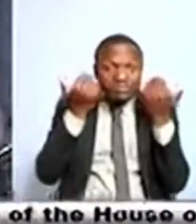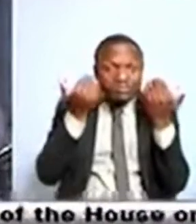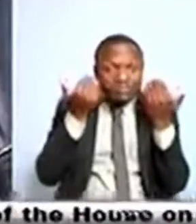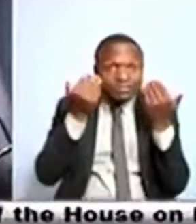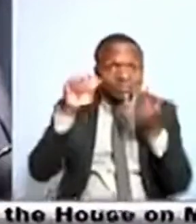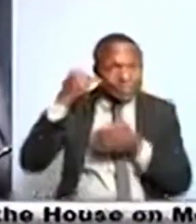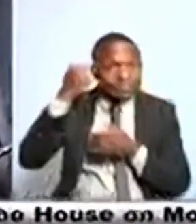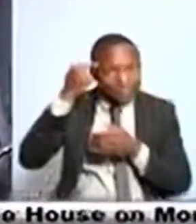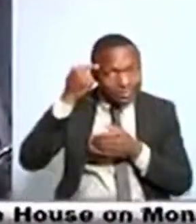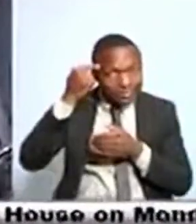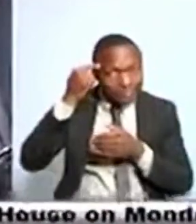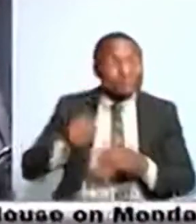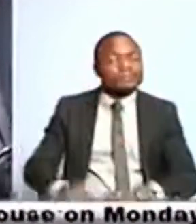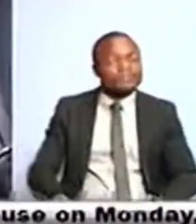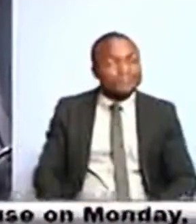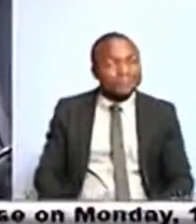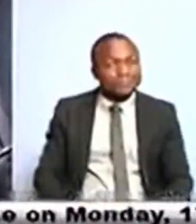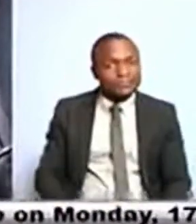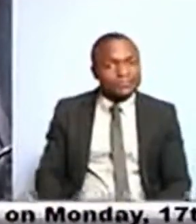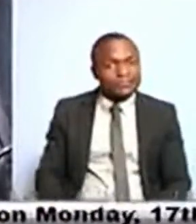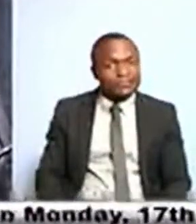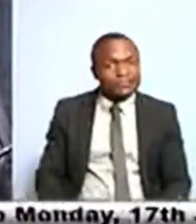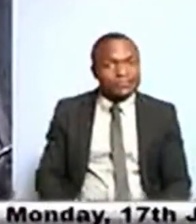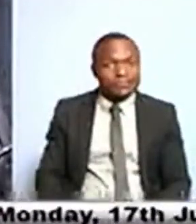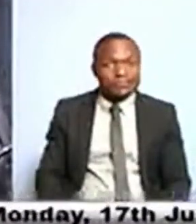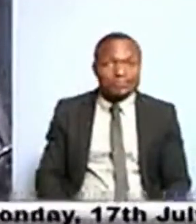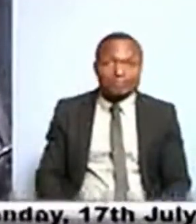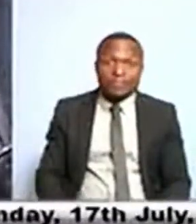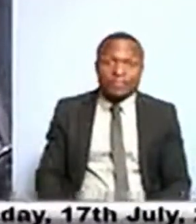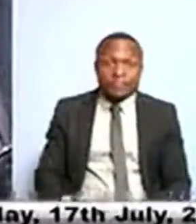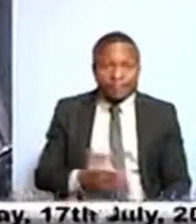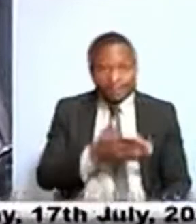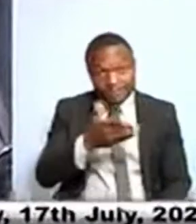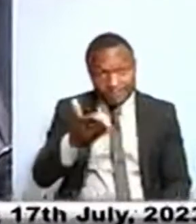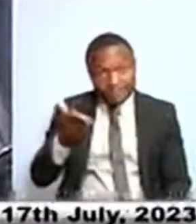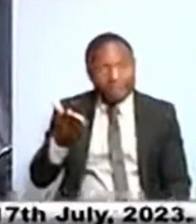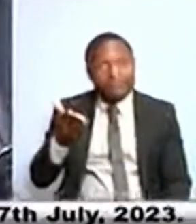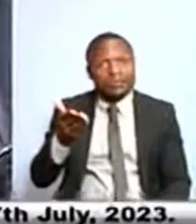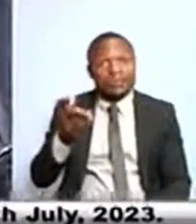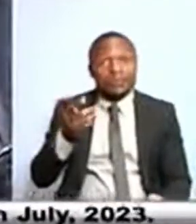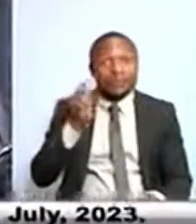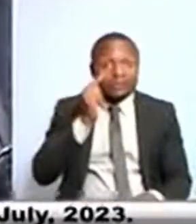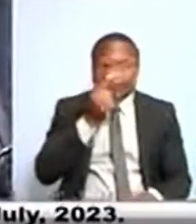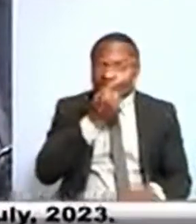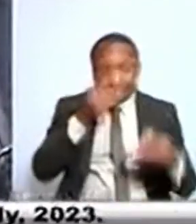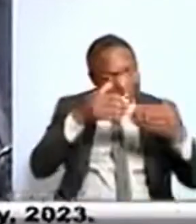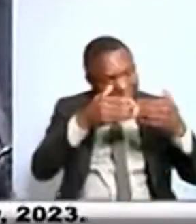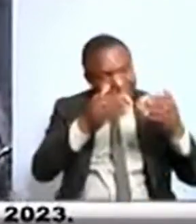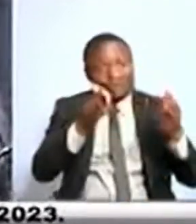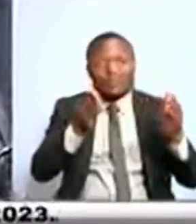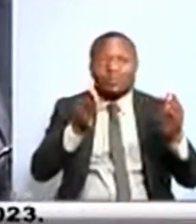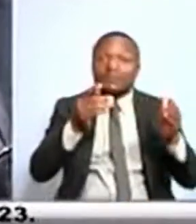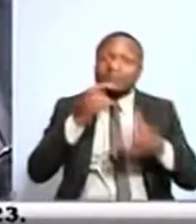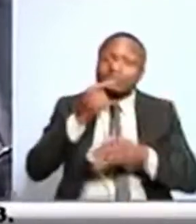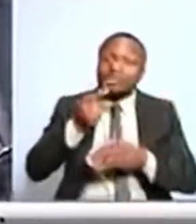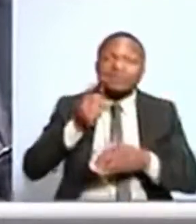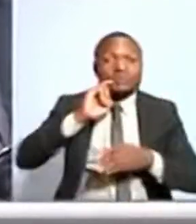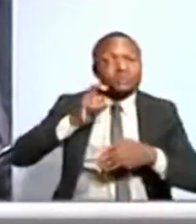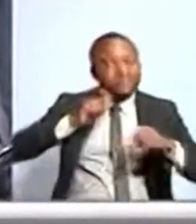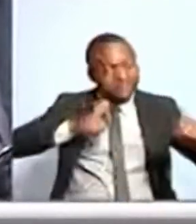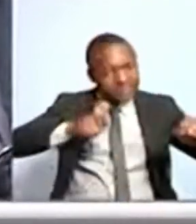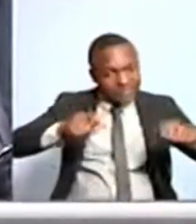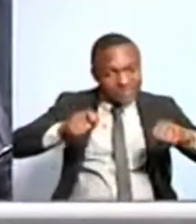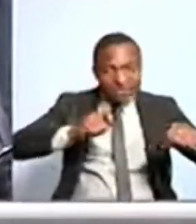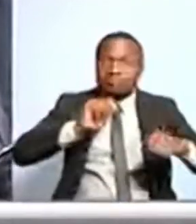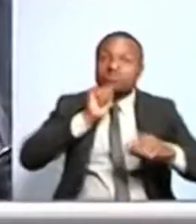the government of the day. It is a wake-up call, it's a refresher course to you to say, be in charge.